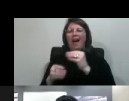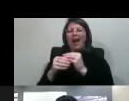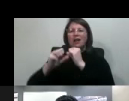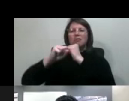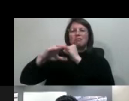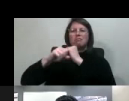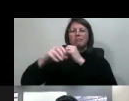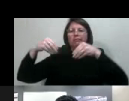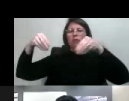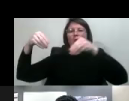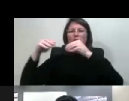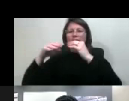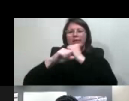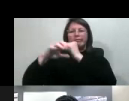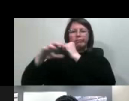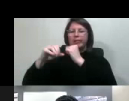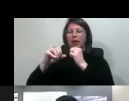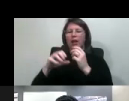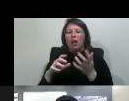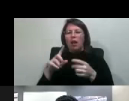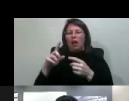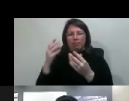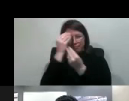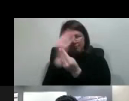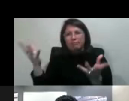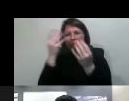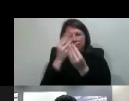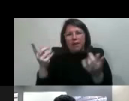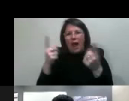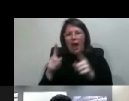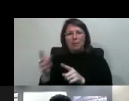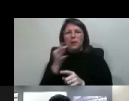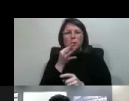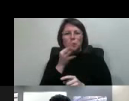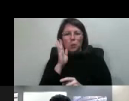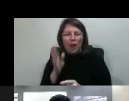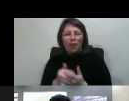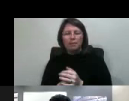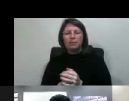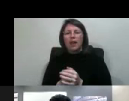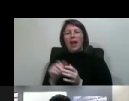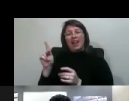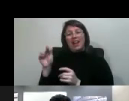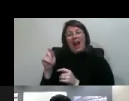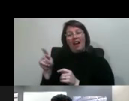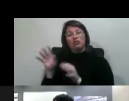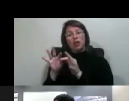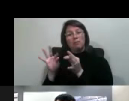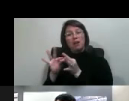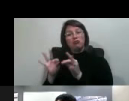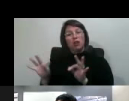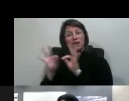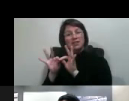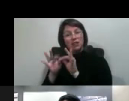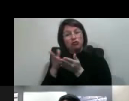very shortly. And just because I do want to point out that as Kat was mentioning, essential services and key areas.